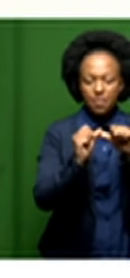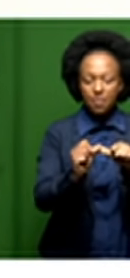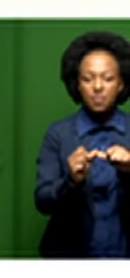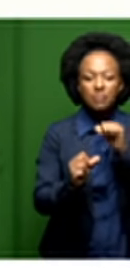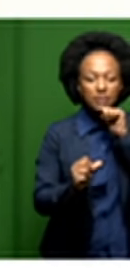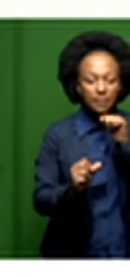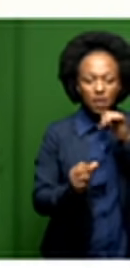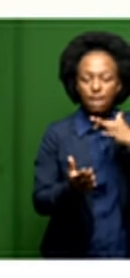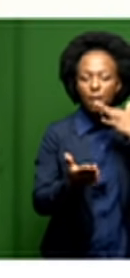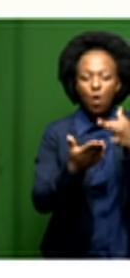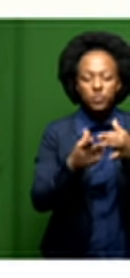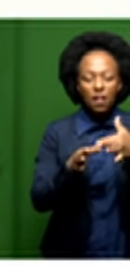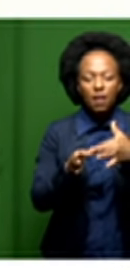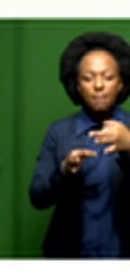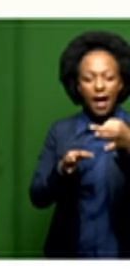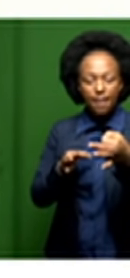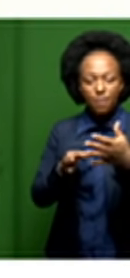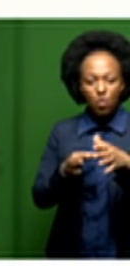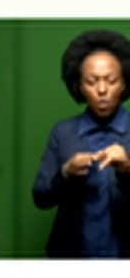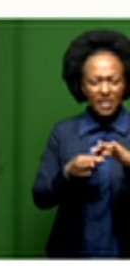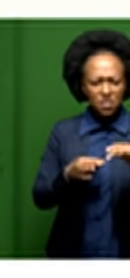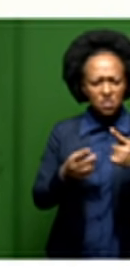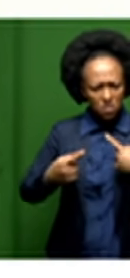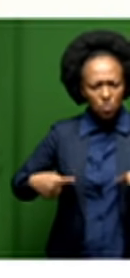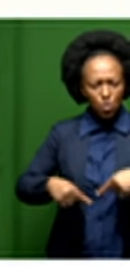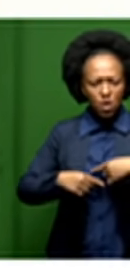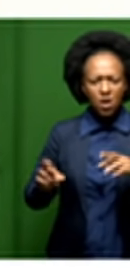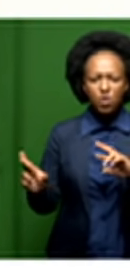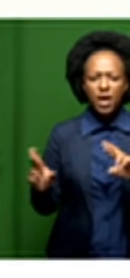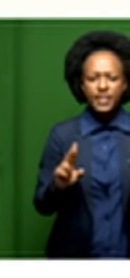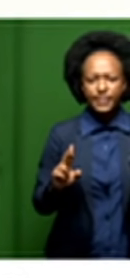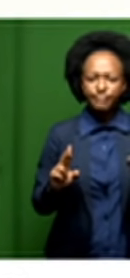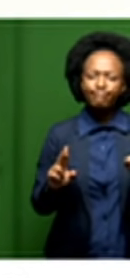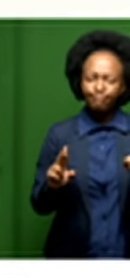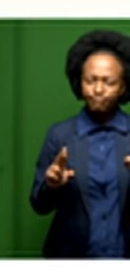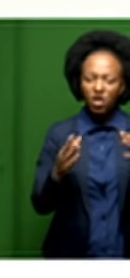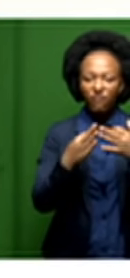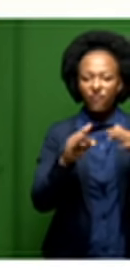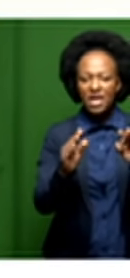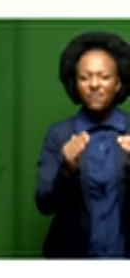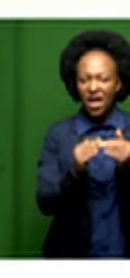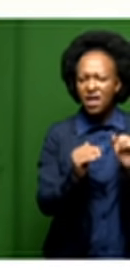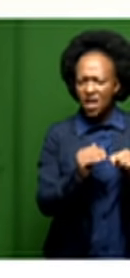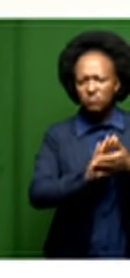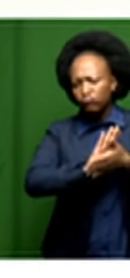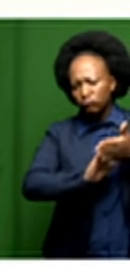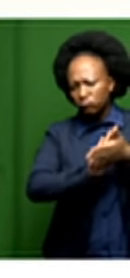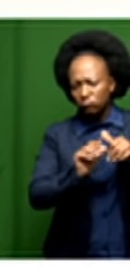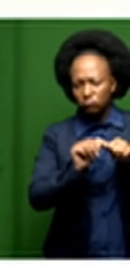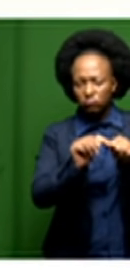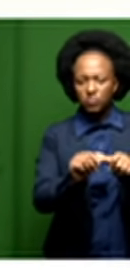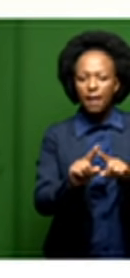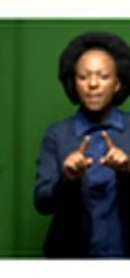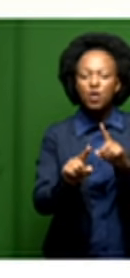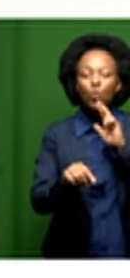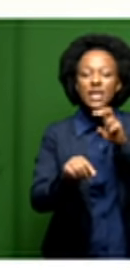a postponement, as the IEC we are quite ready to ensure that we run free and fair elections. It is just that we need a